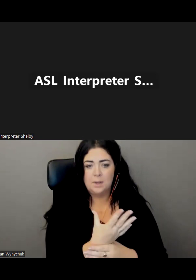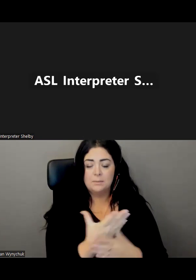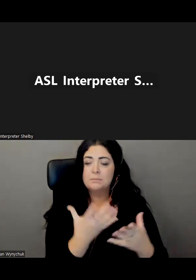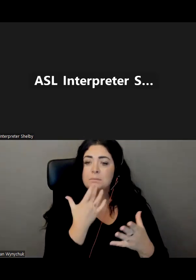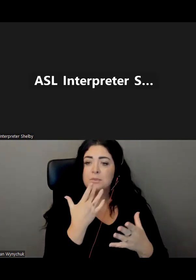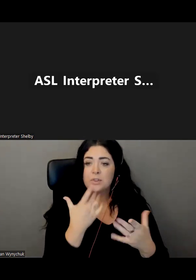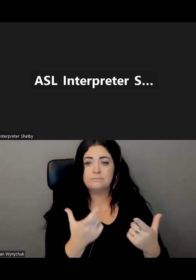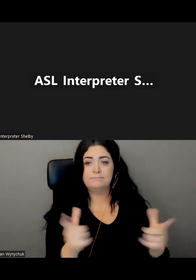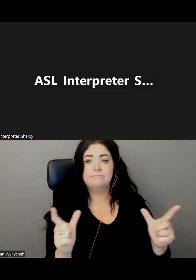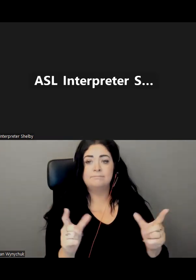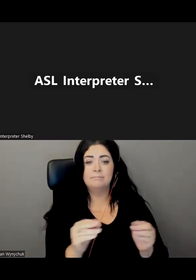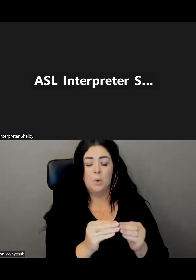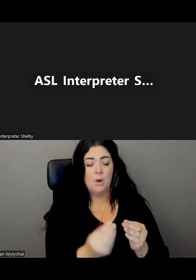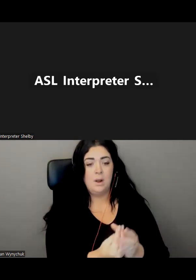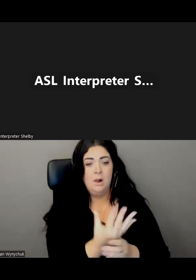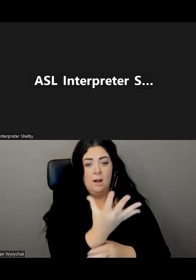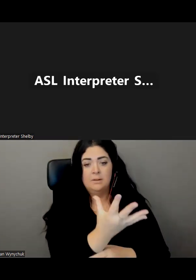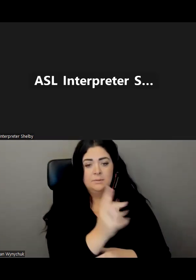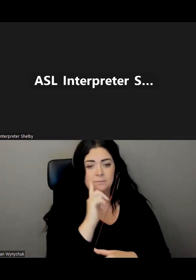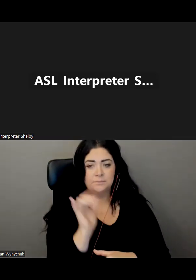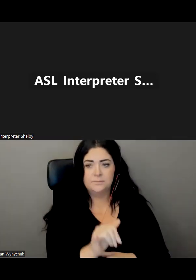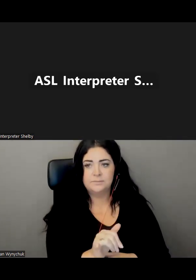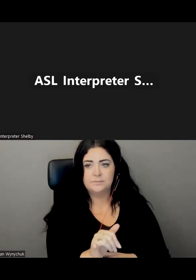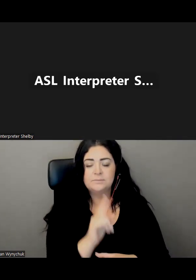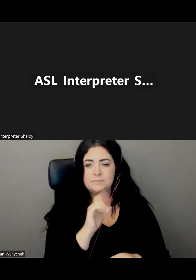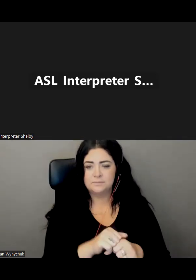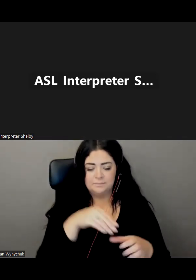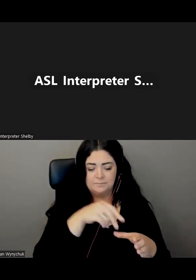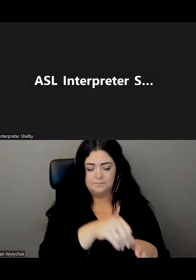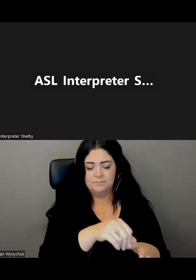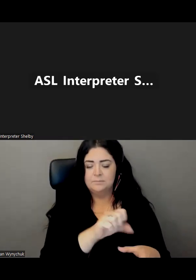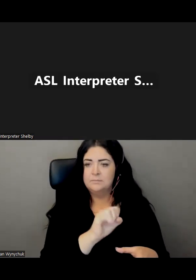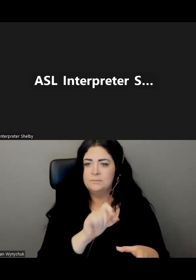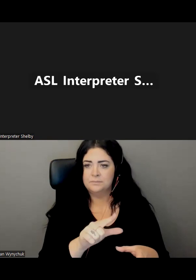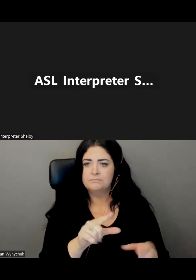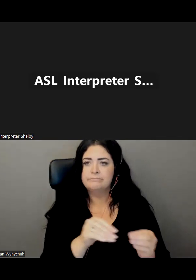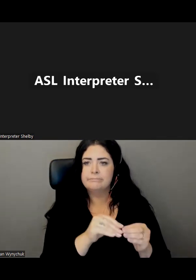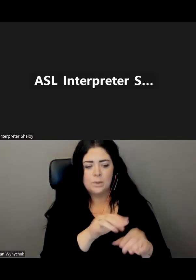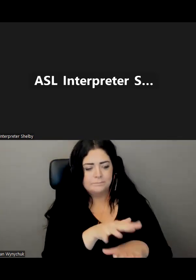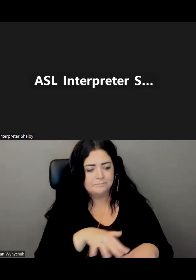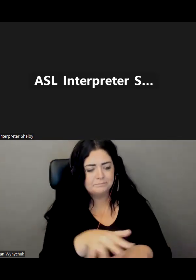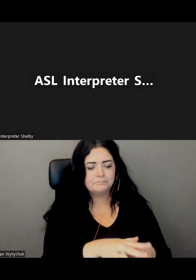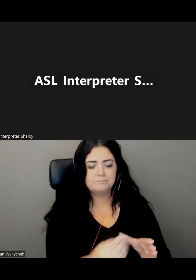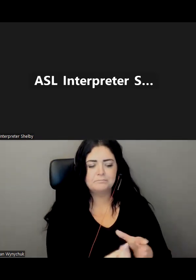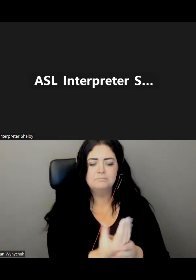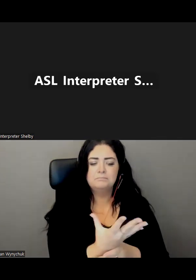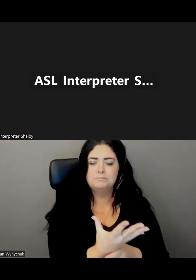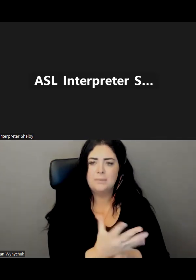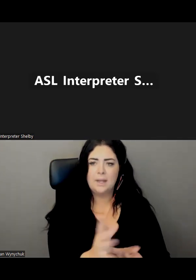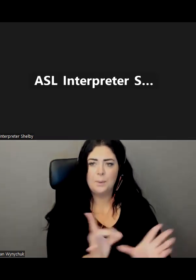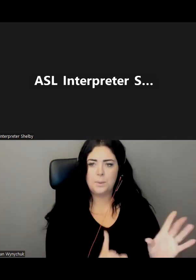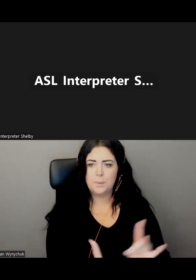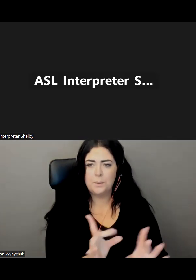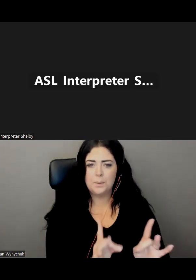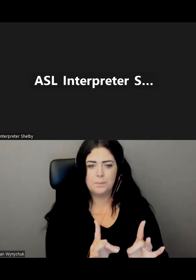bigger and have a lot more, I would suggest putting it in the soil, because then it has a lot more space to grow. It has a lot more nutrients and it'll become a